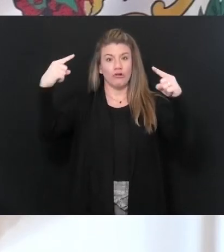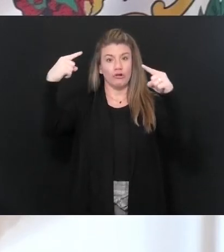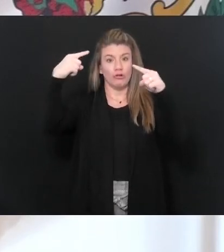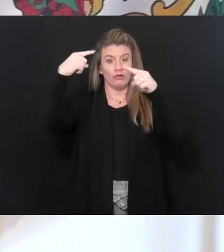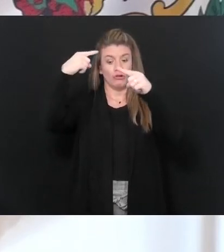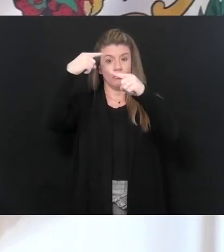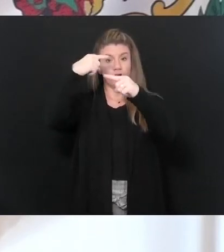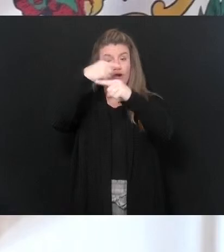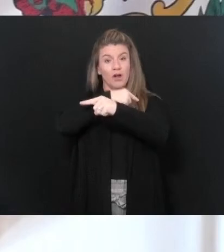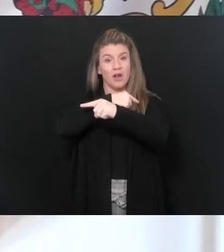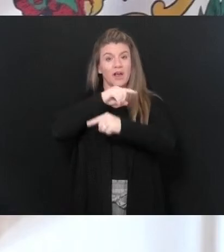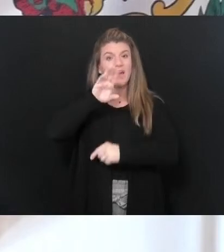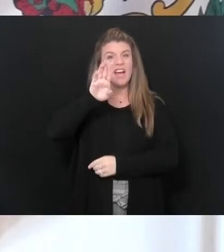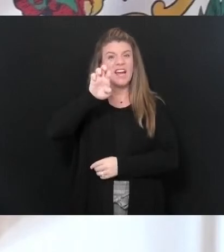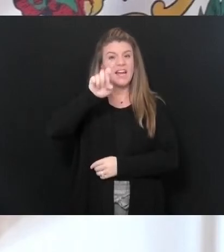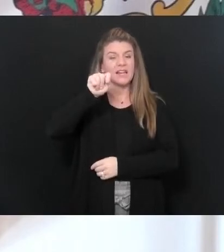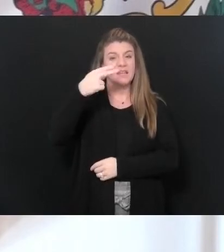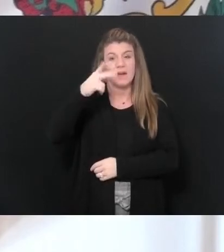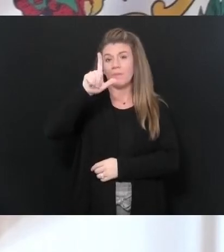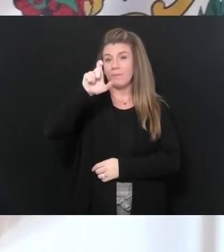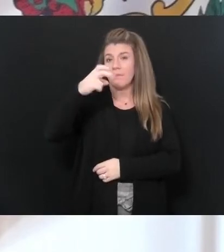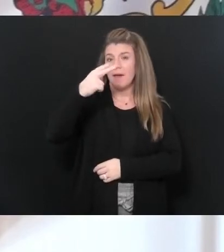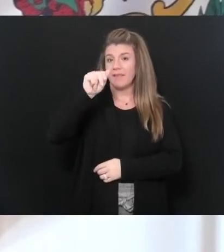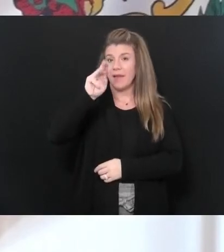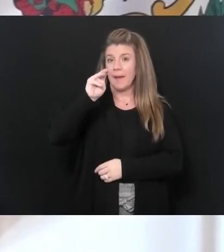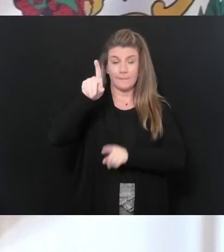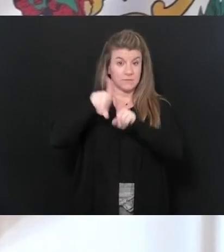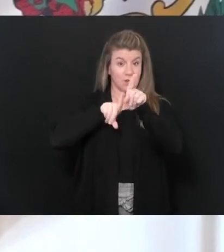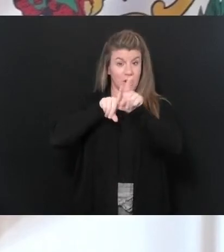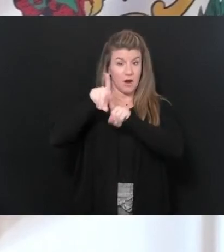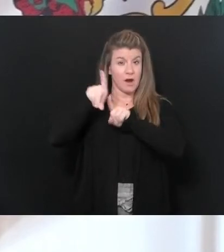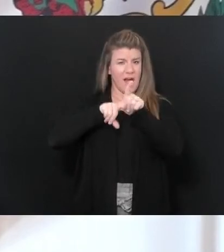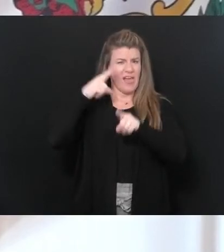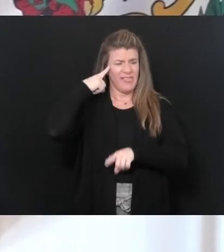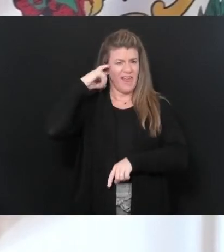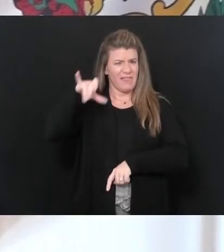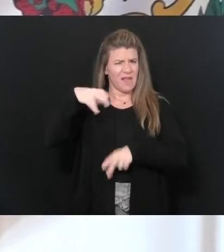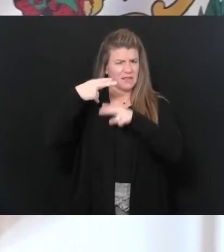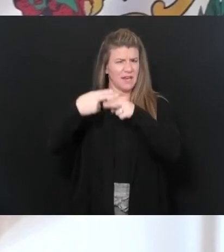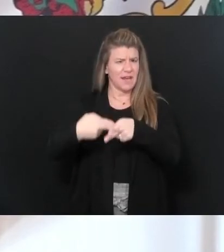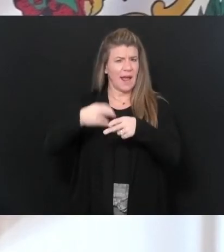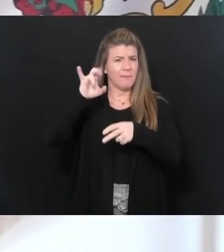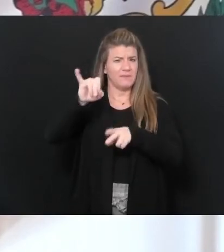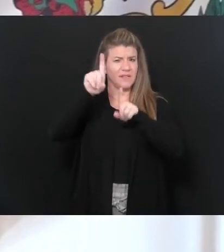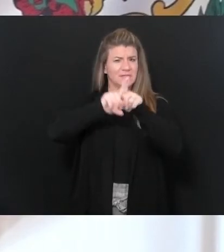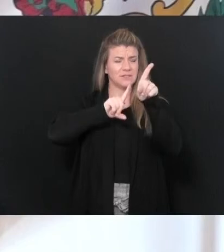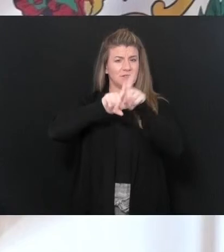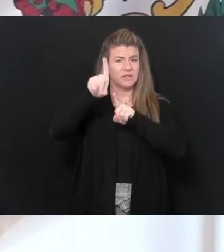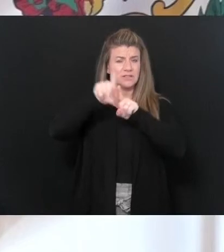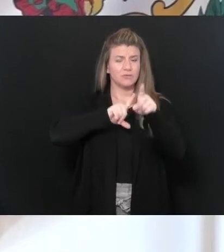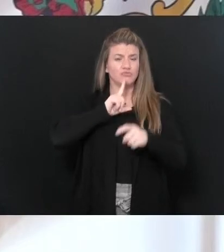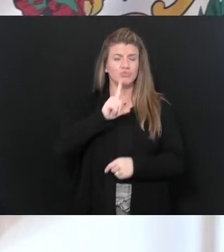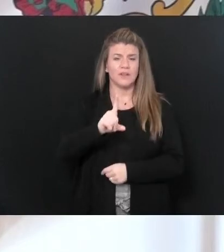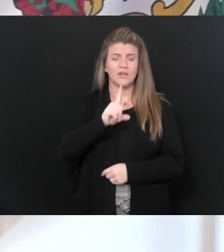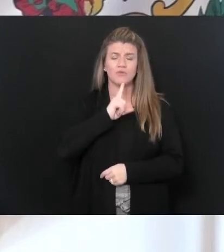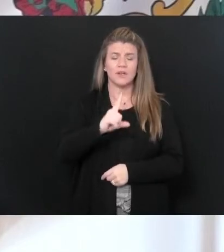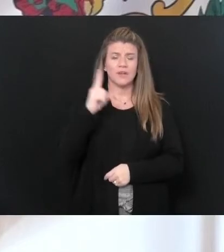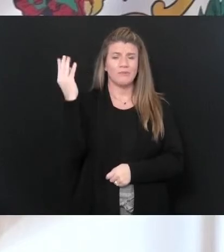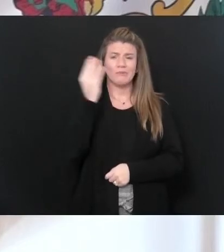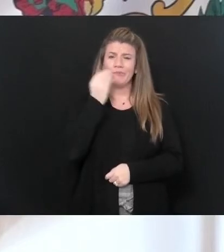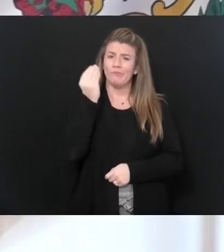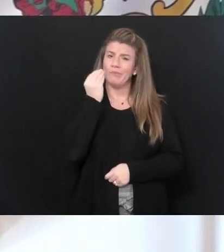and the Bethlehem star, or I think is what it's referred to, it was really